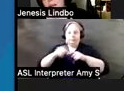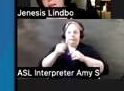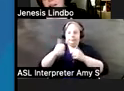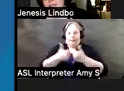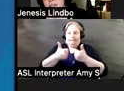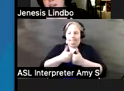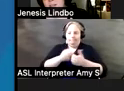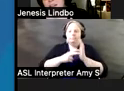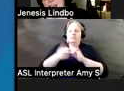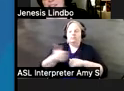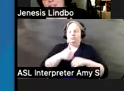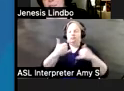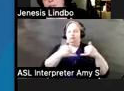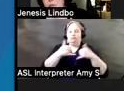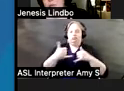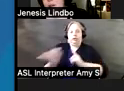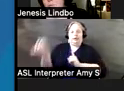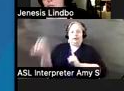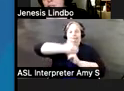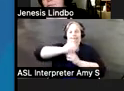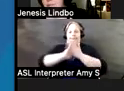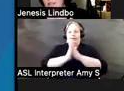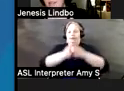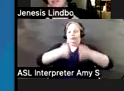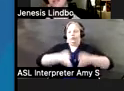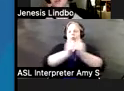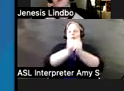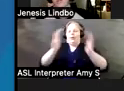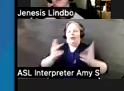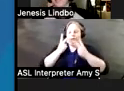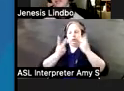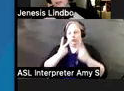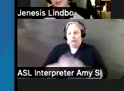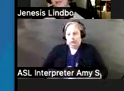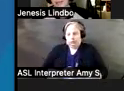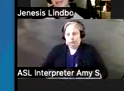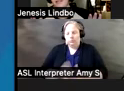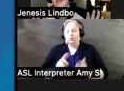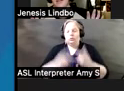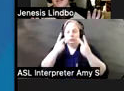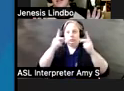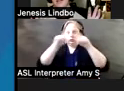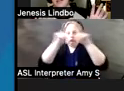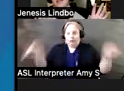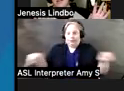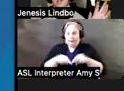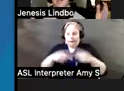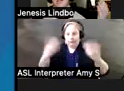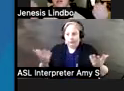play as an individual without vision. So what you see on the screen is